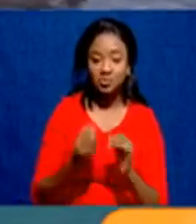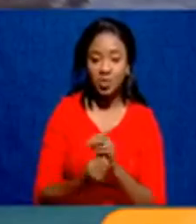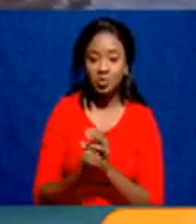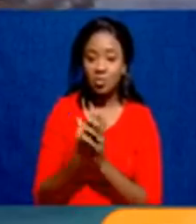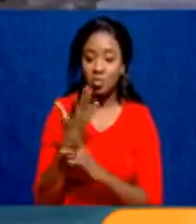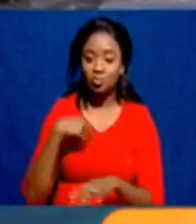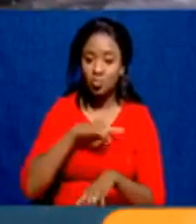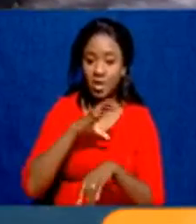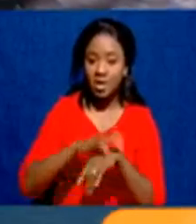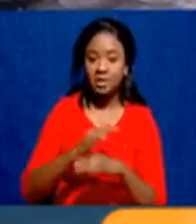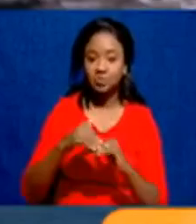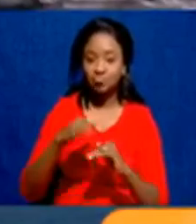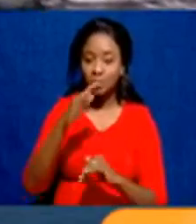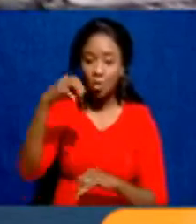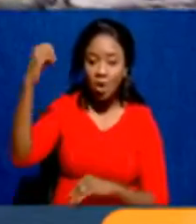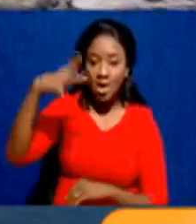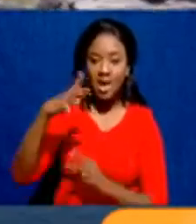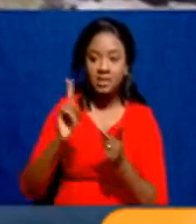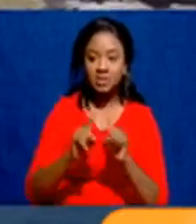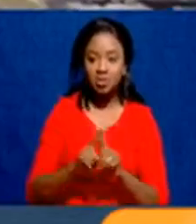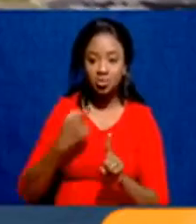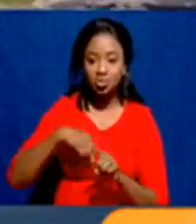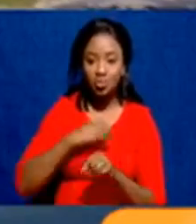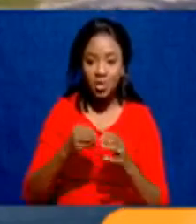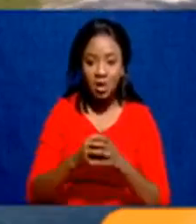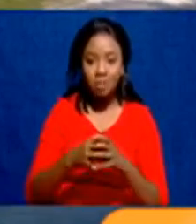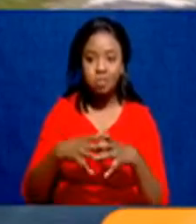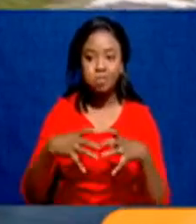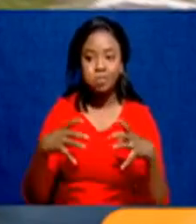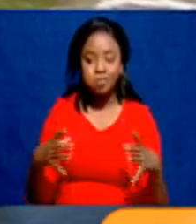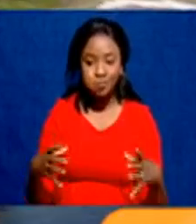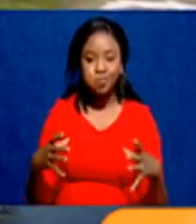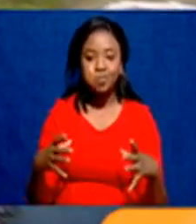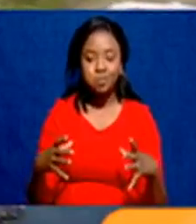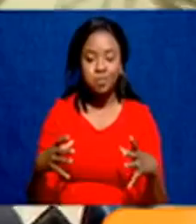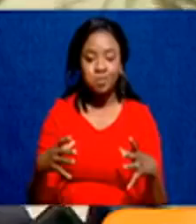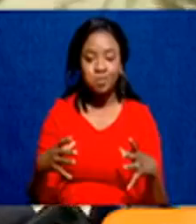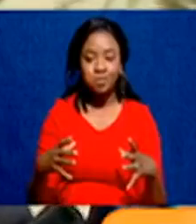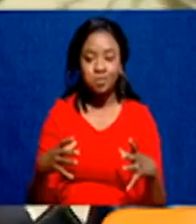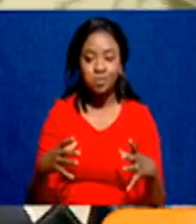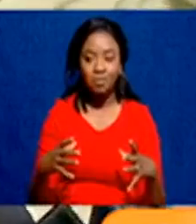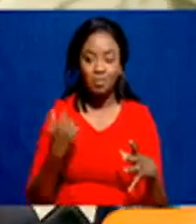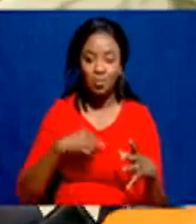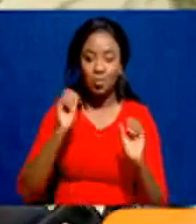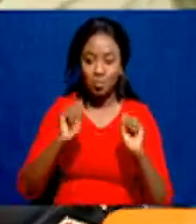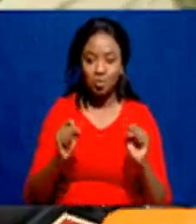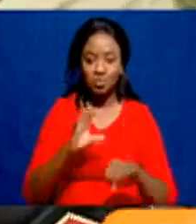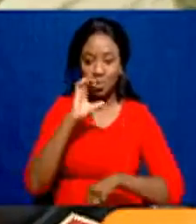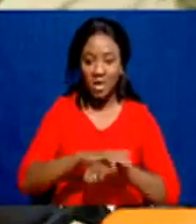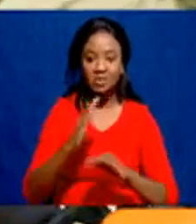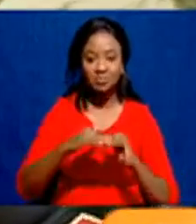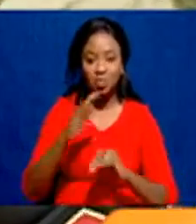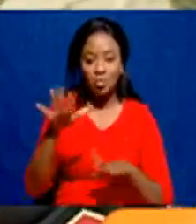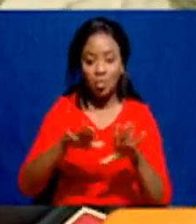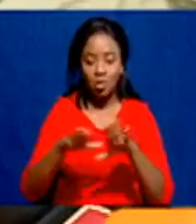more energy and expanding the capacity of a nuclear power plant, we'll be able to get more parcels